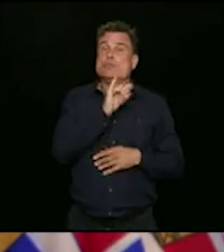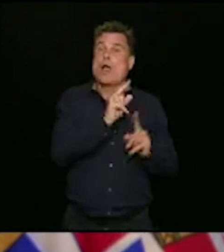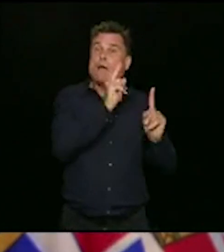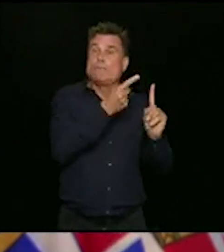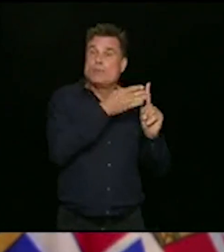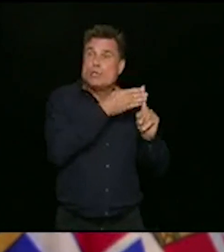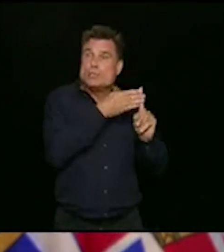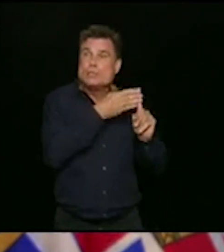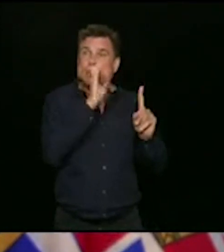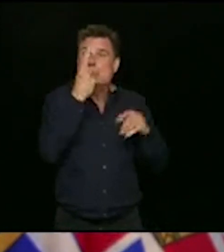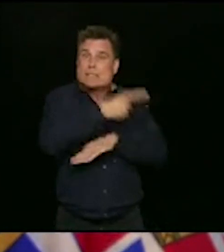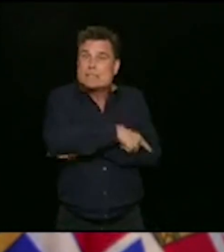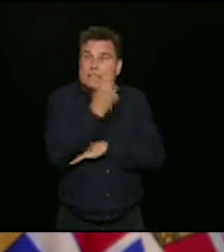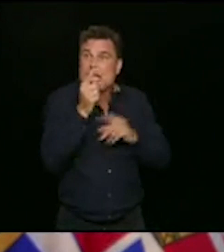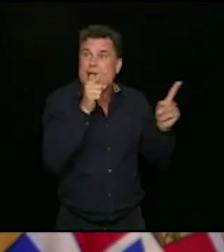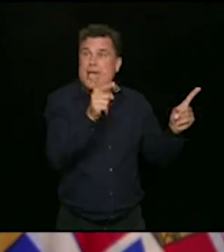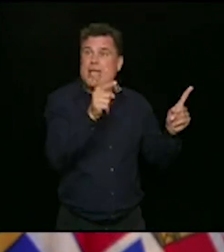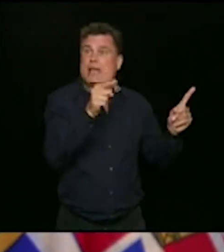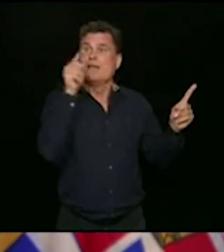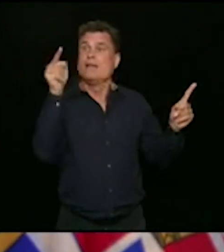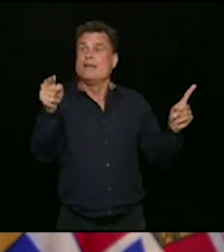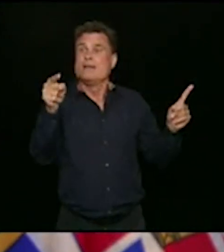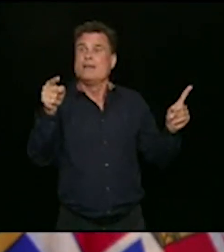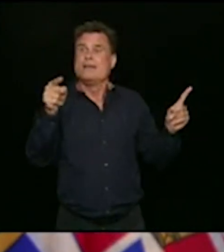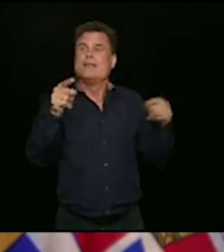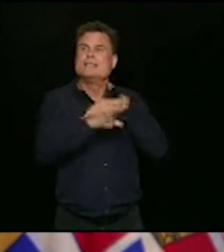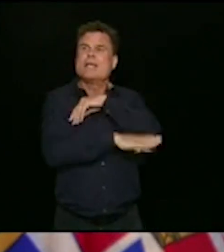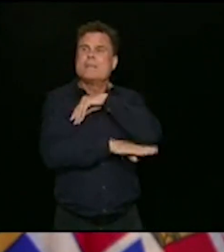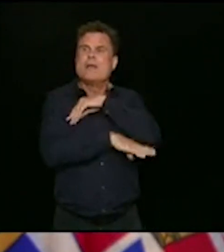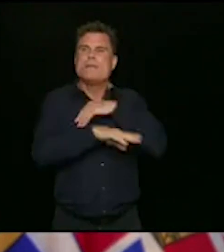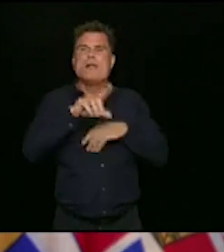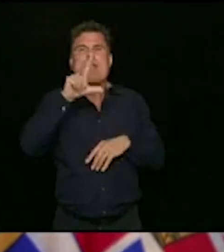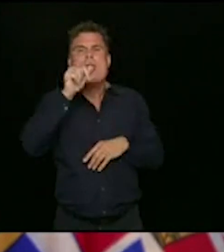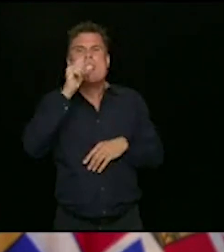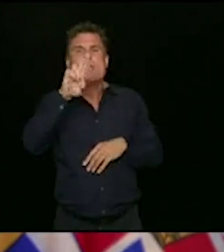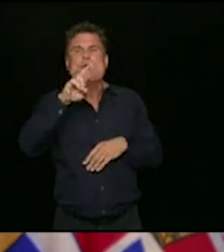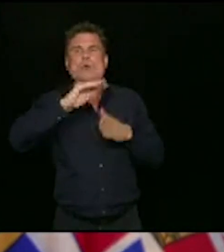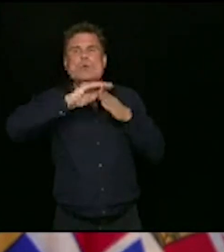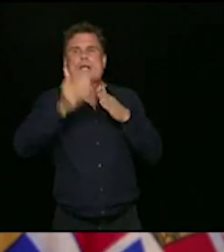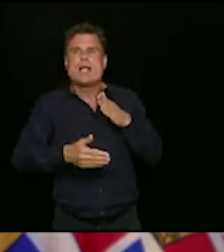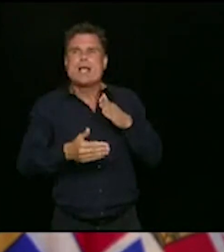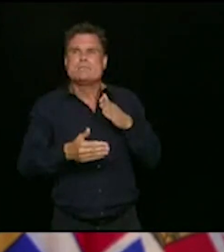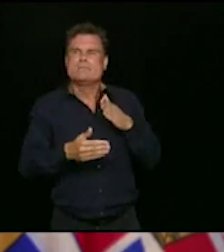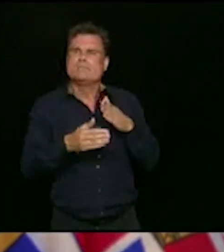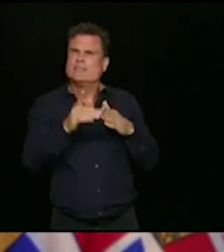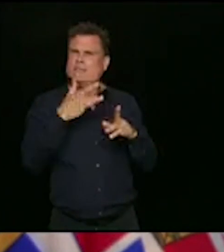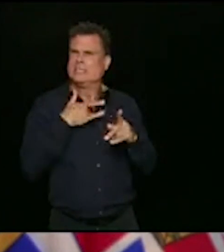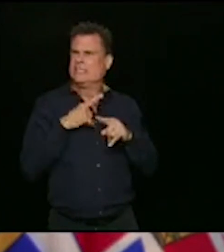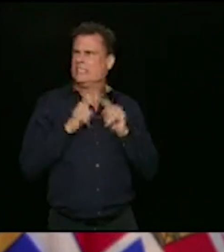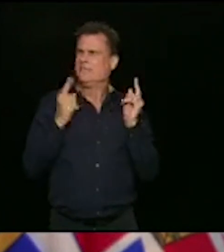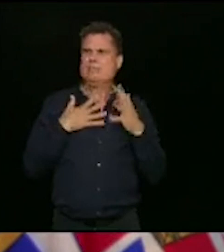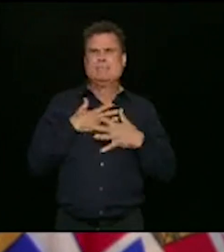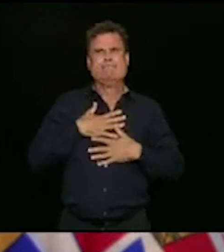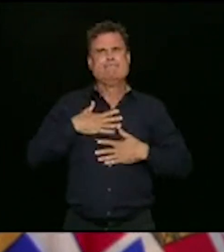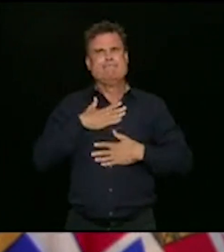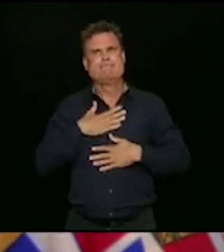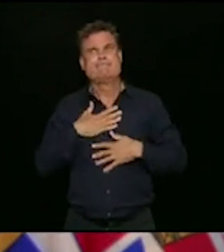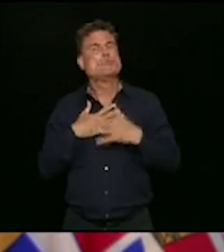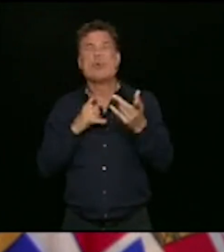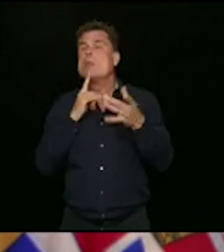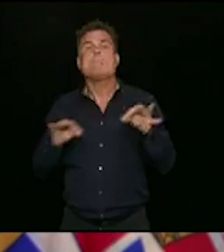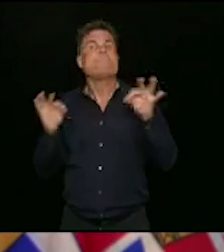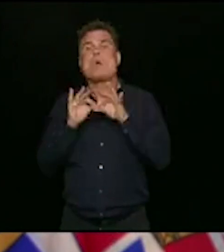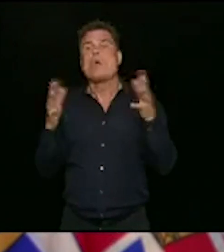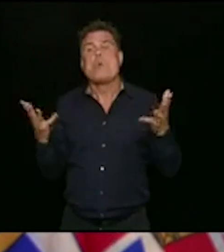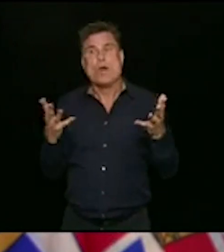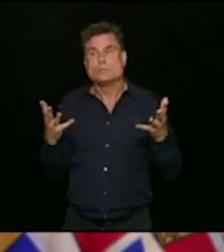see in the BC Day weekend. So I think, you know, we just need to make the plans and plan towards that and make